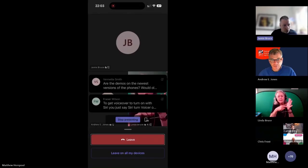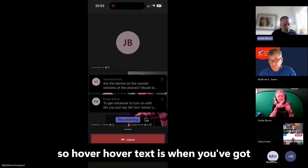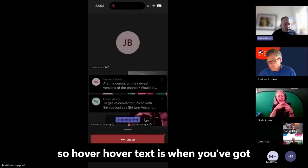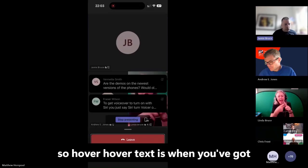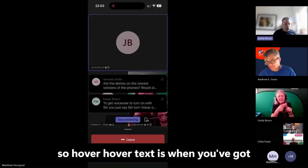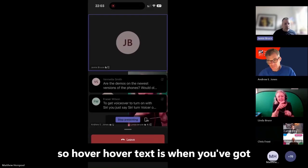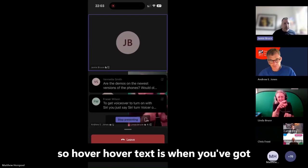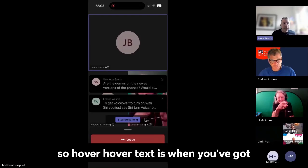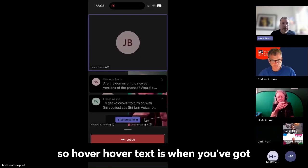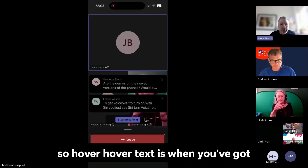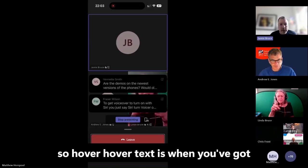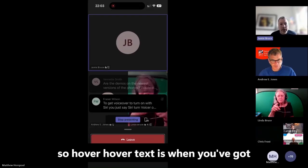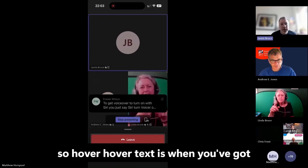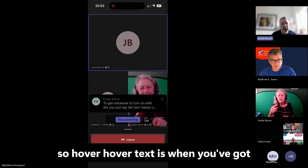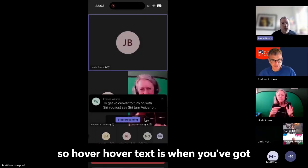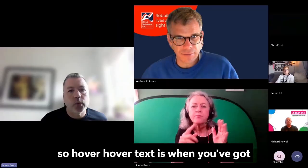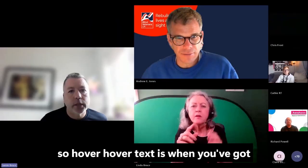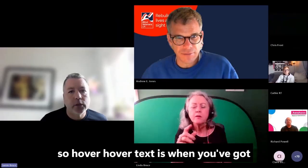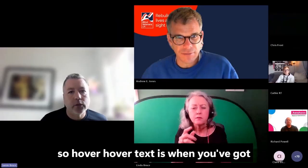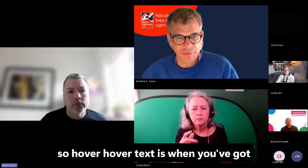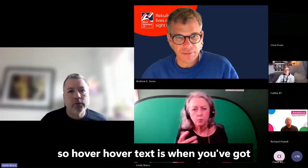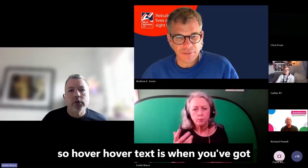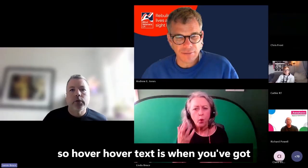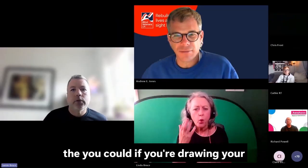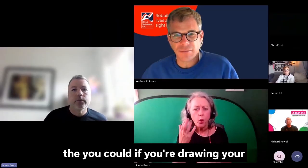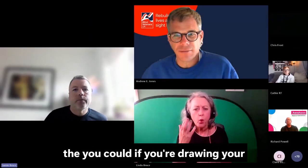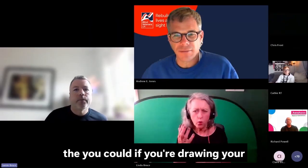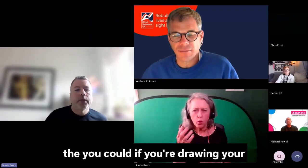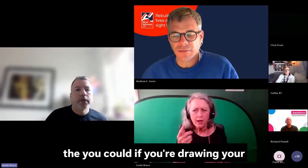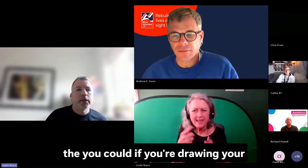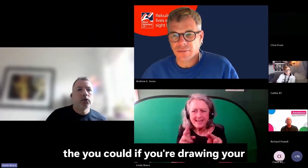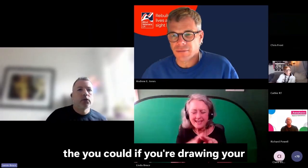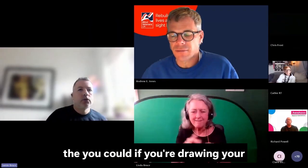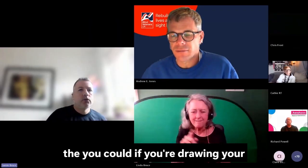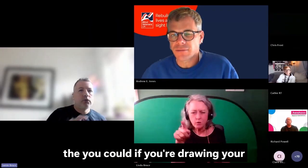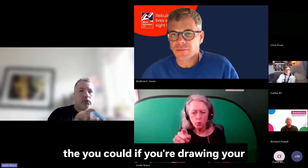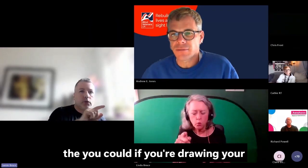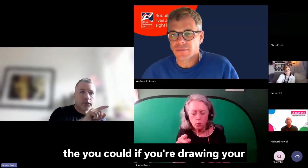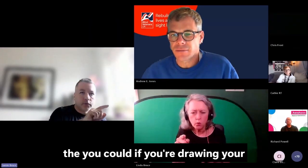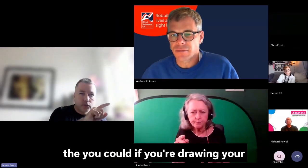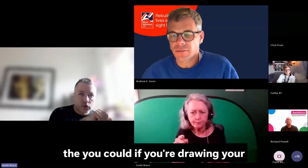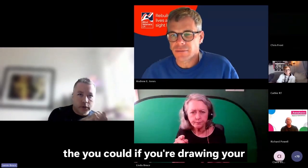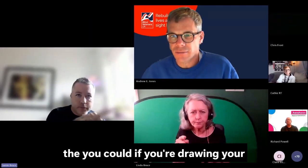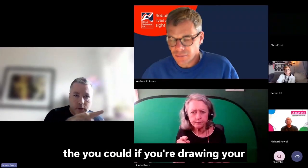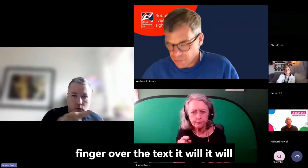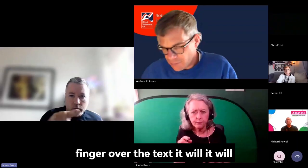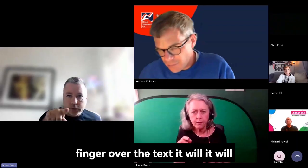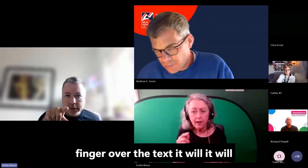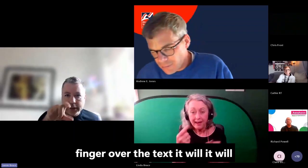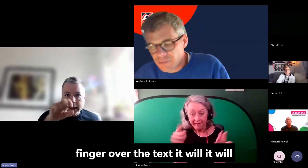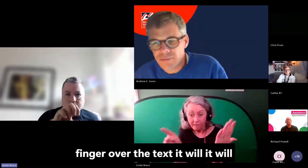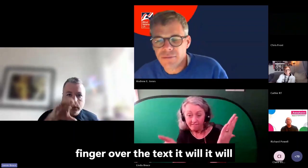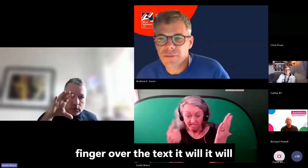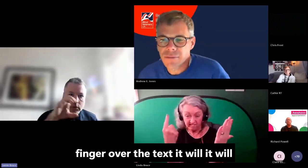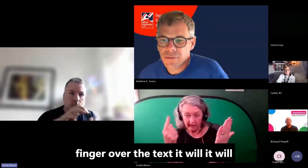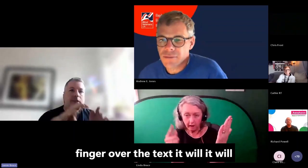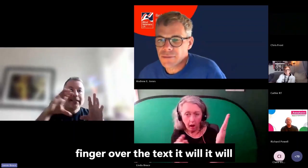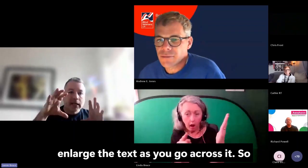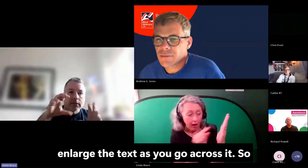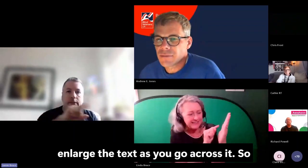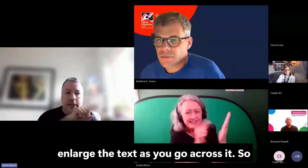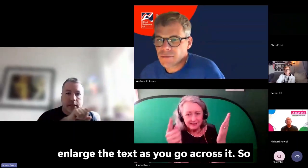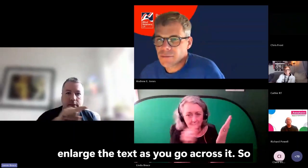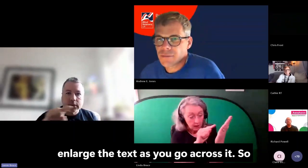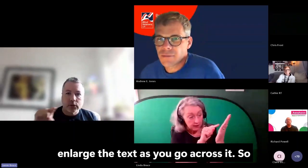Oh yeah, so hover text is when you've got the you could, if you draw your finger over the text, it